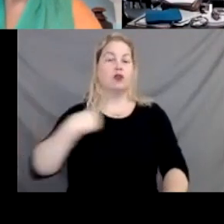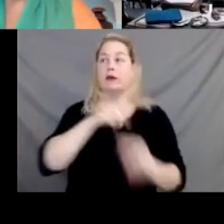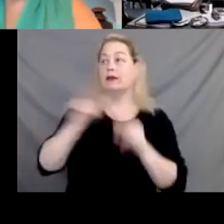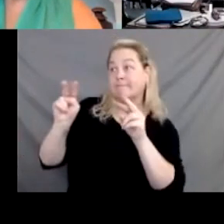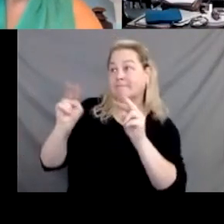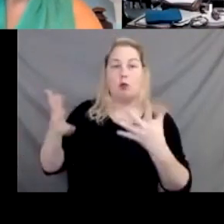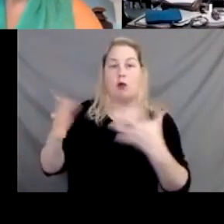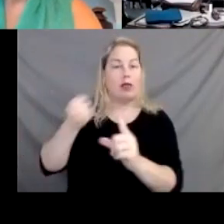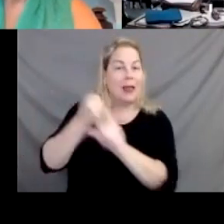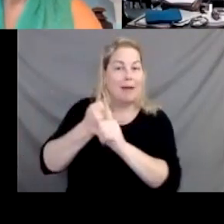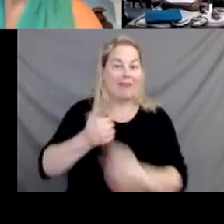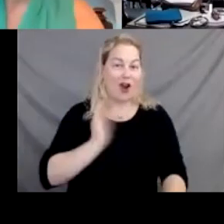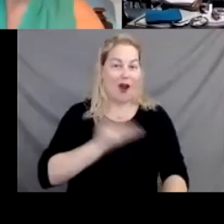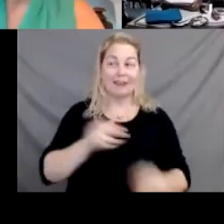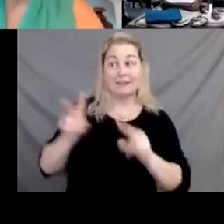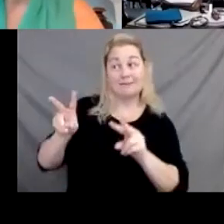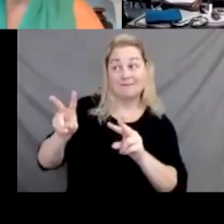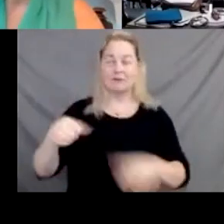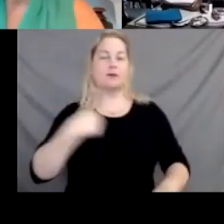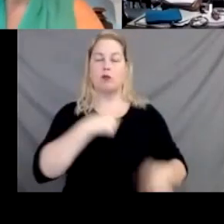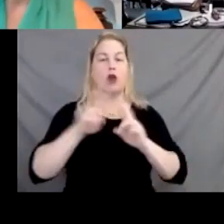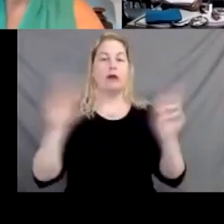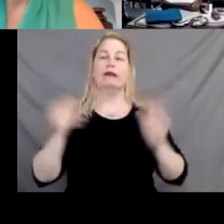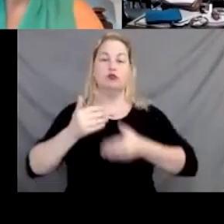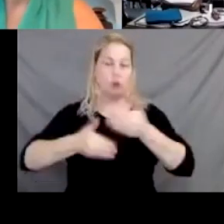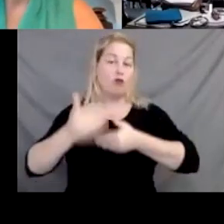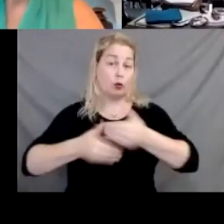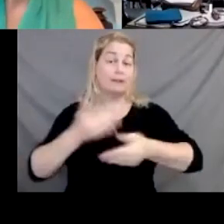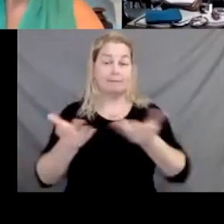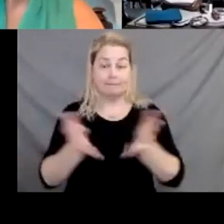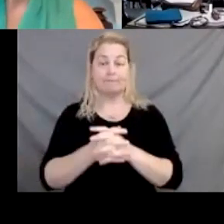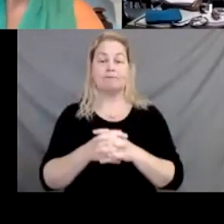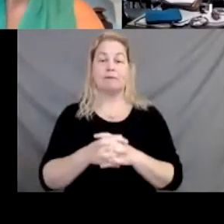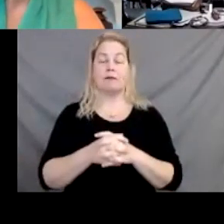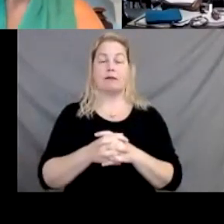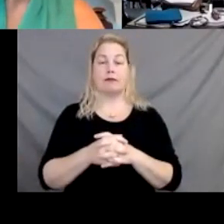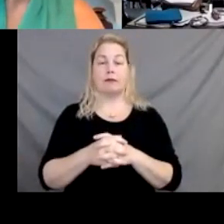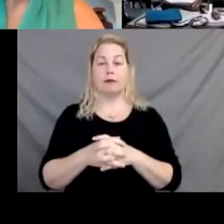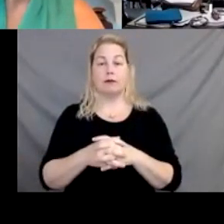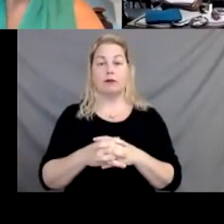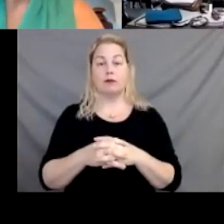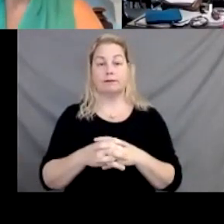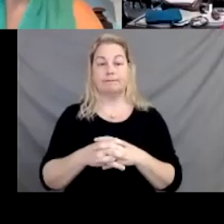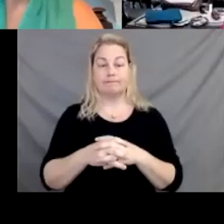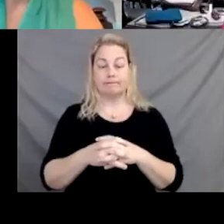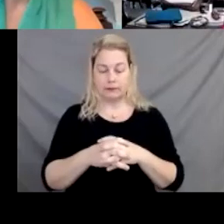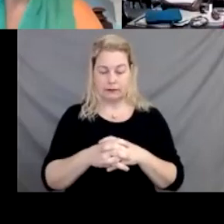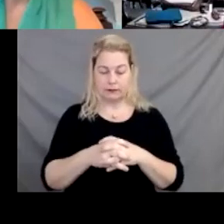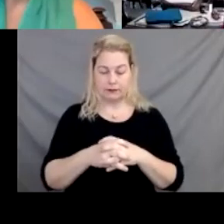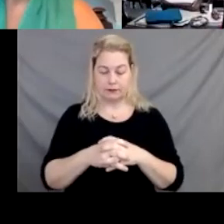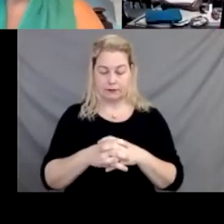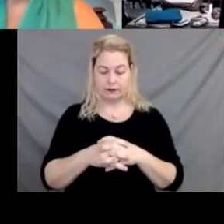we begin to move forward on other items. We also heard other